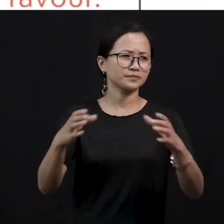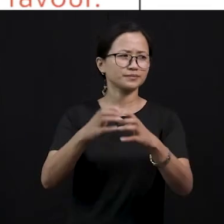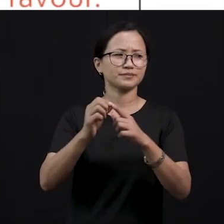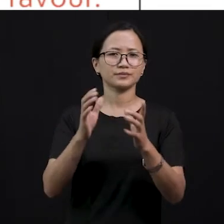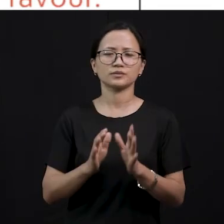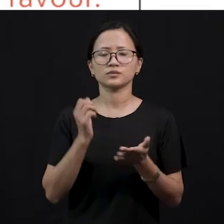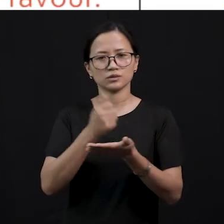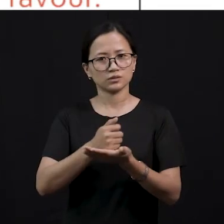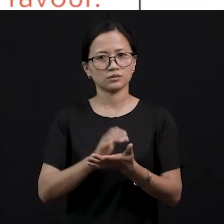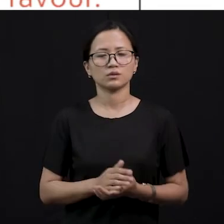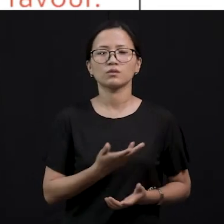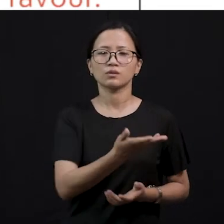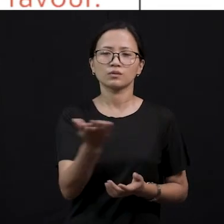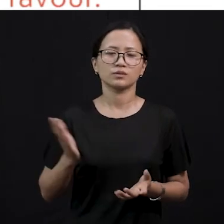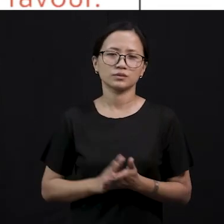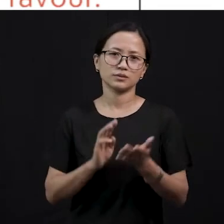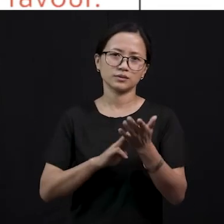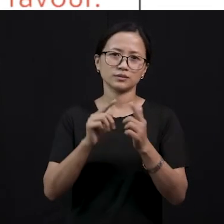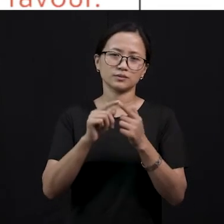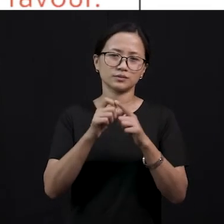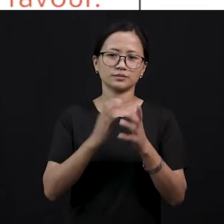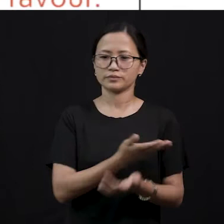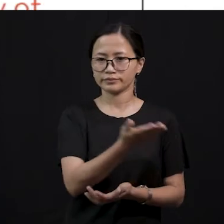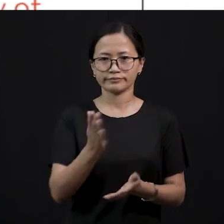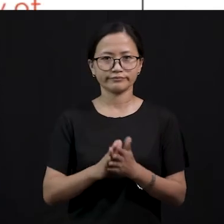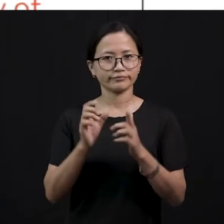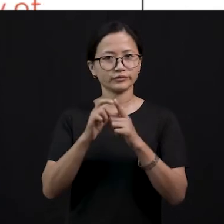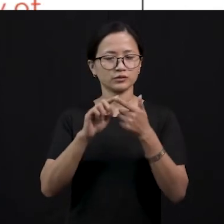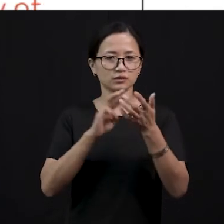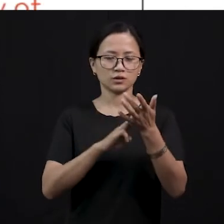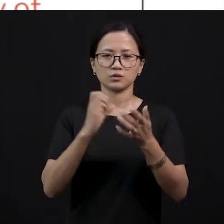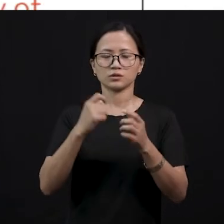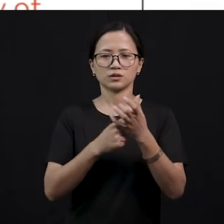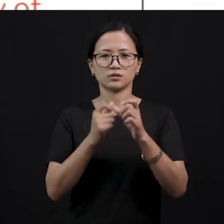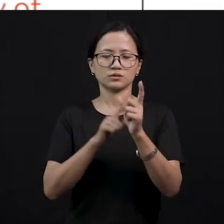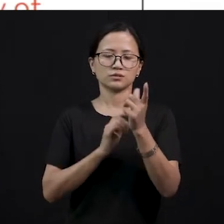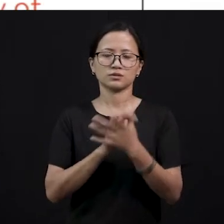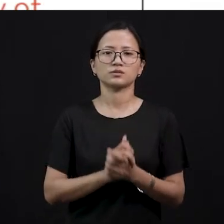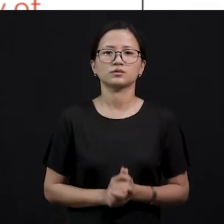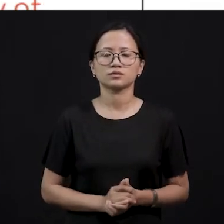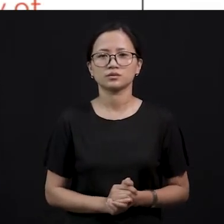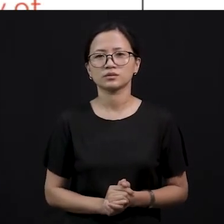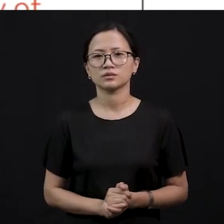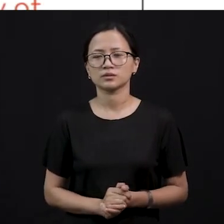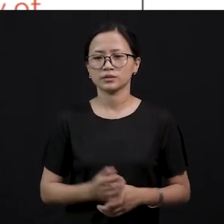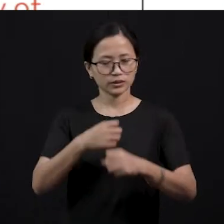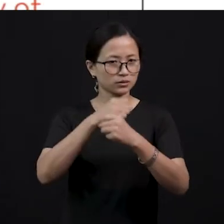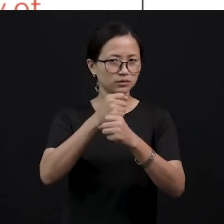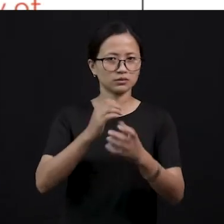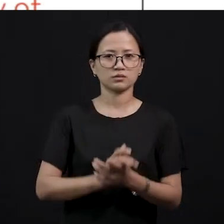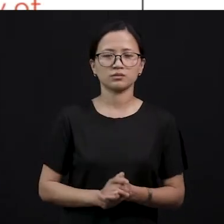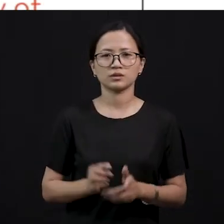So that is where the role of a media is there in a democracy. Then the media should also create